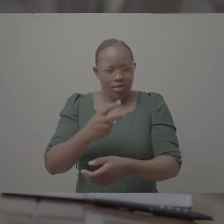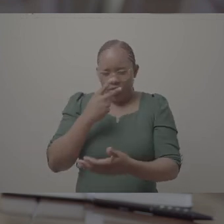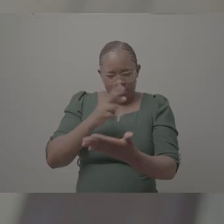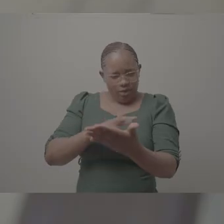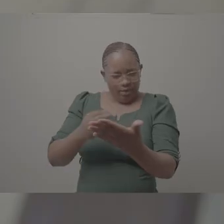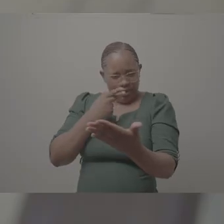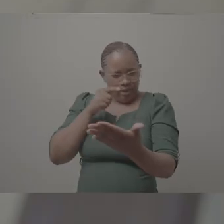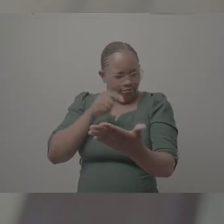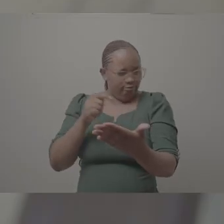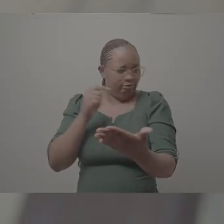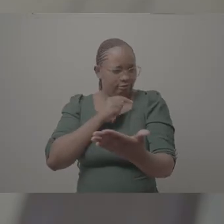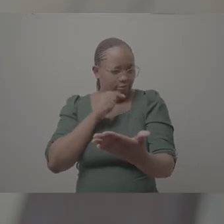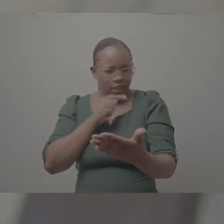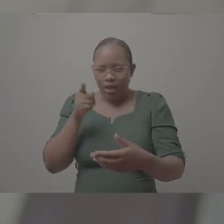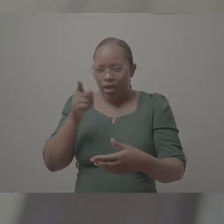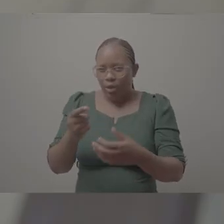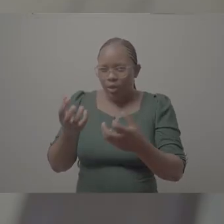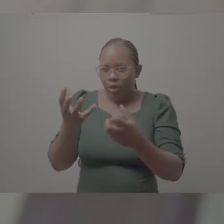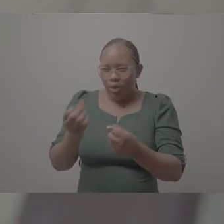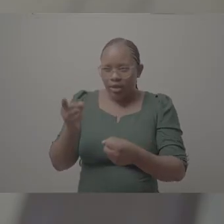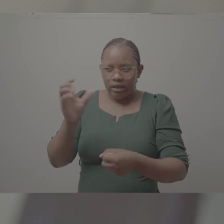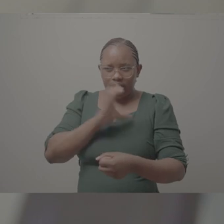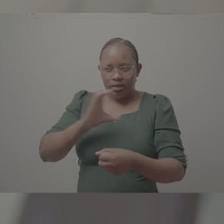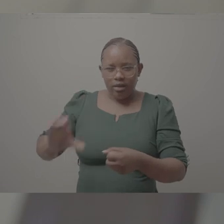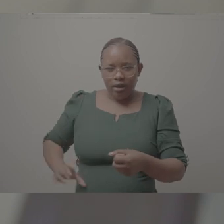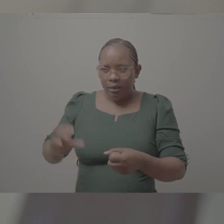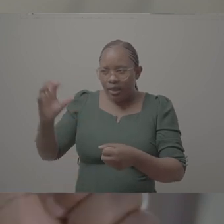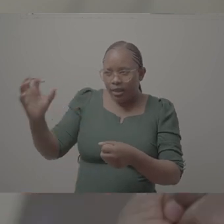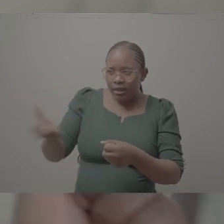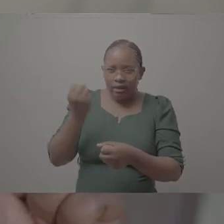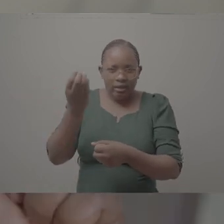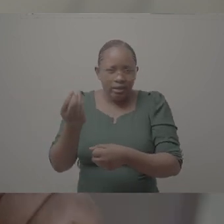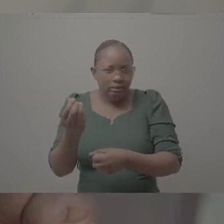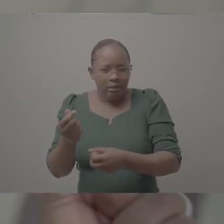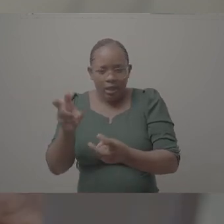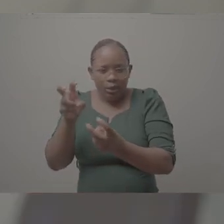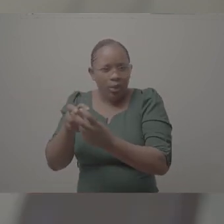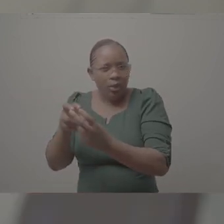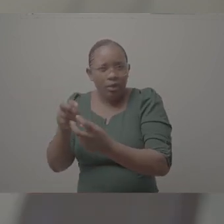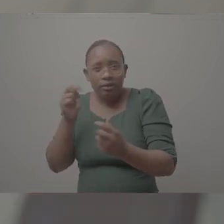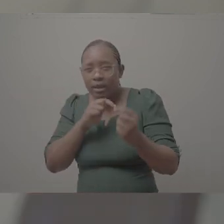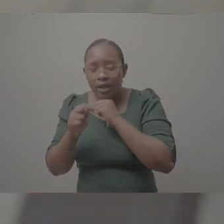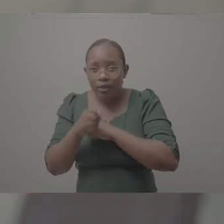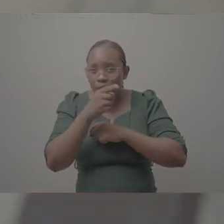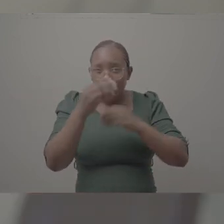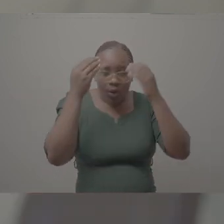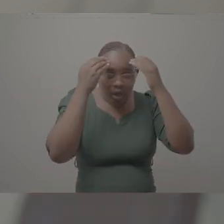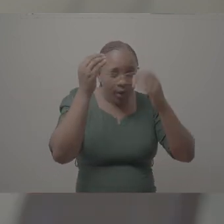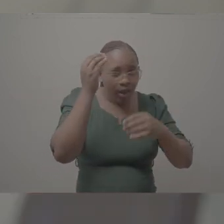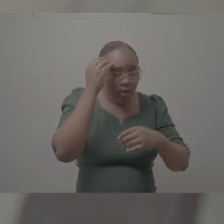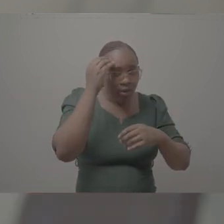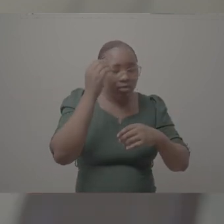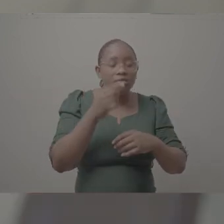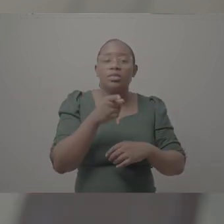okay, to enable a certain company to get this contract, and you are aware.